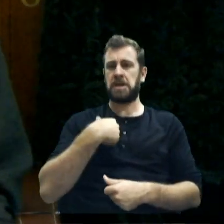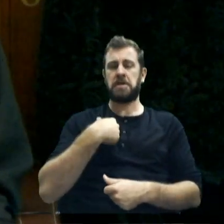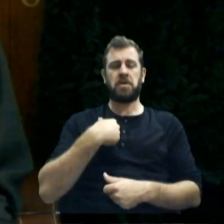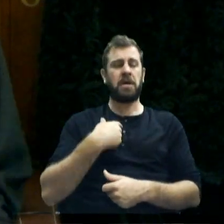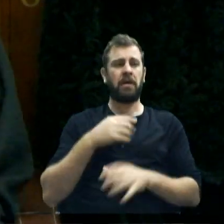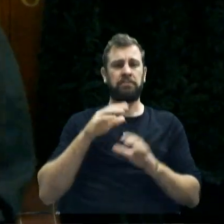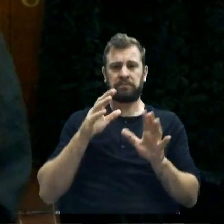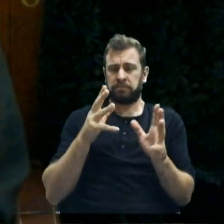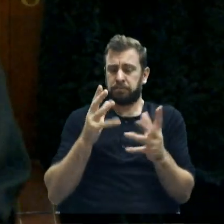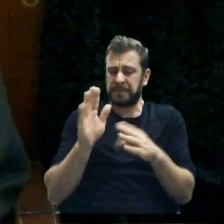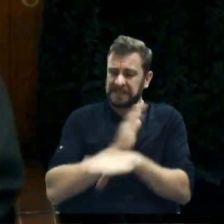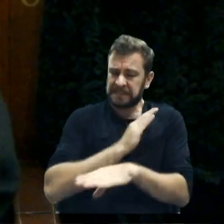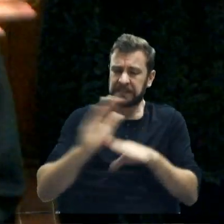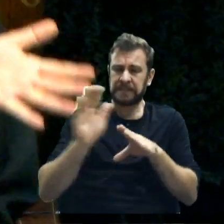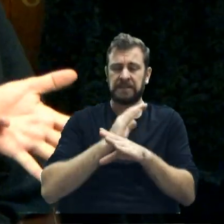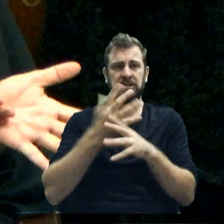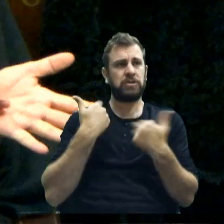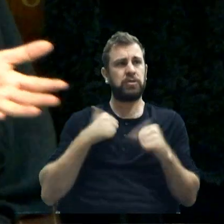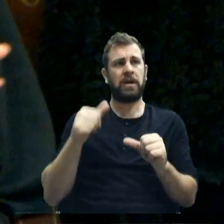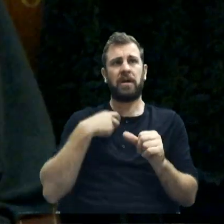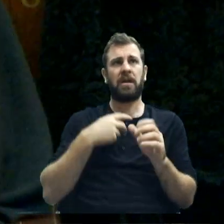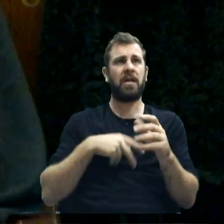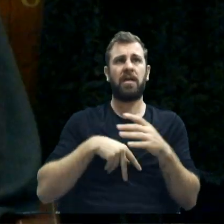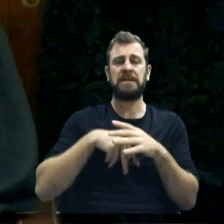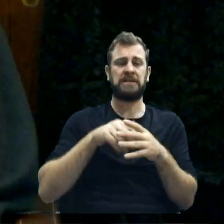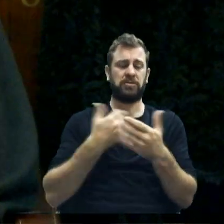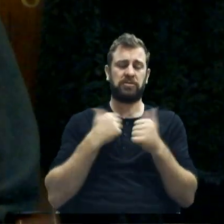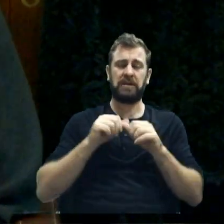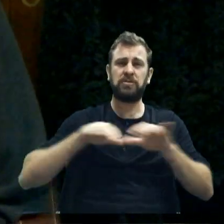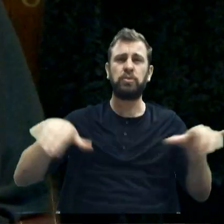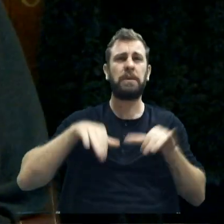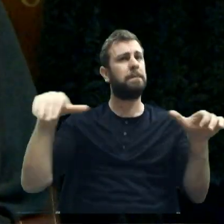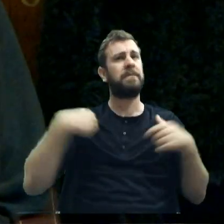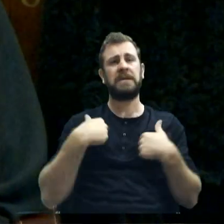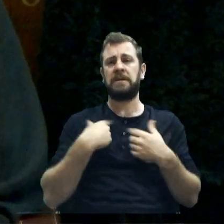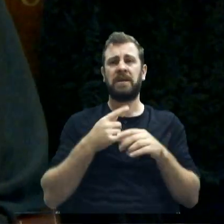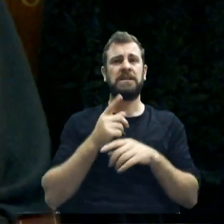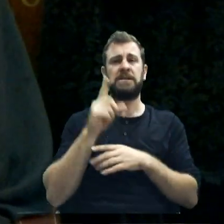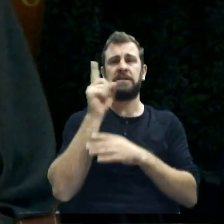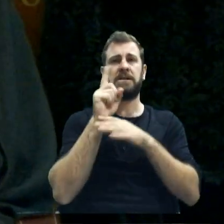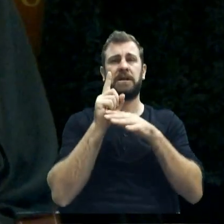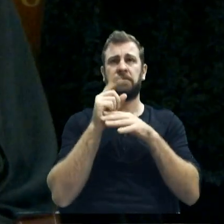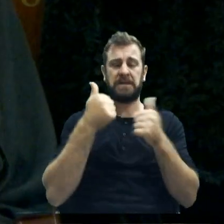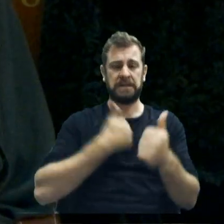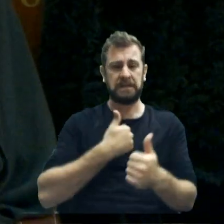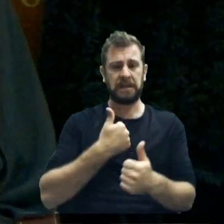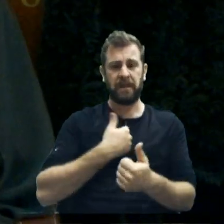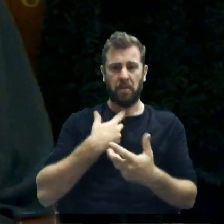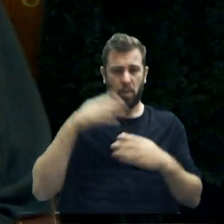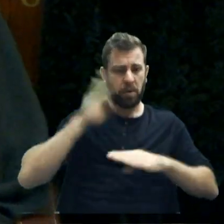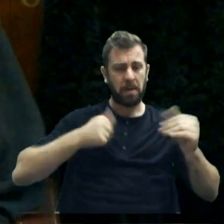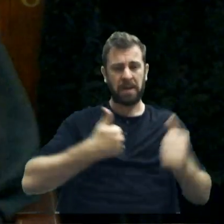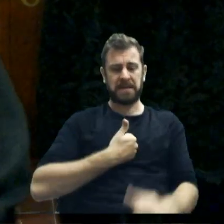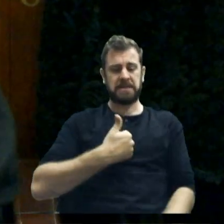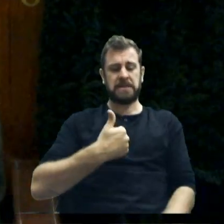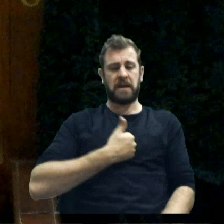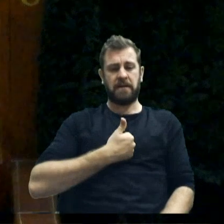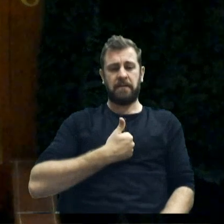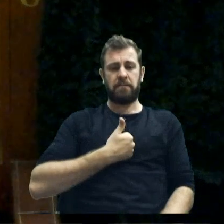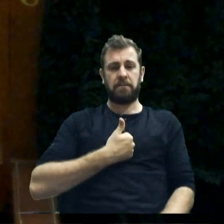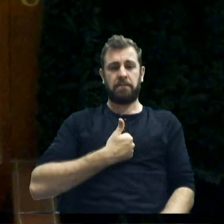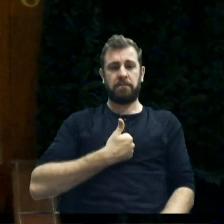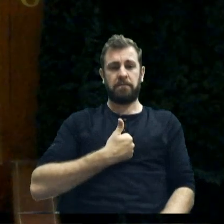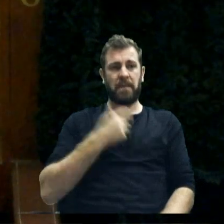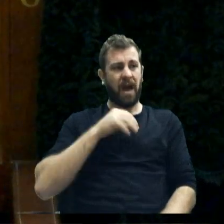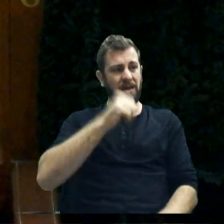keeping my head above water. I have to now worry about this person and that person. Yes, you do. Because part of your salvation is the salvation of others